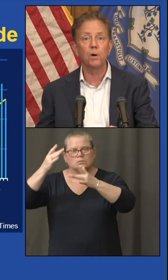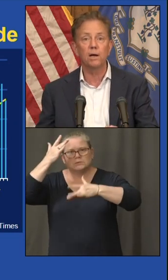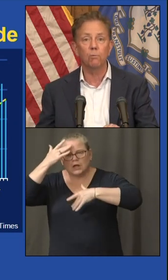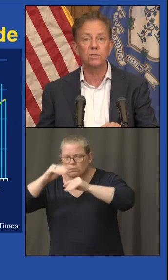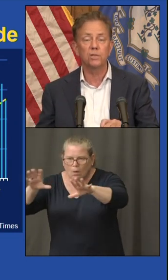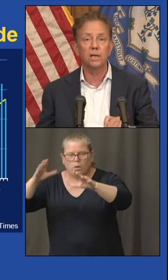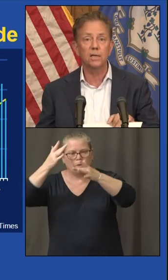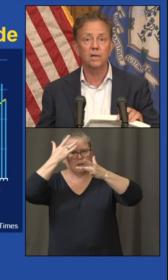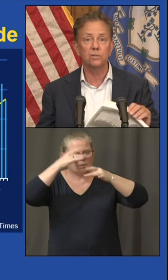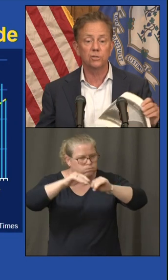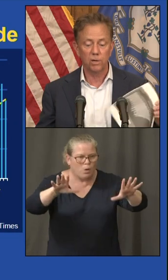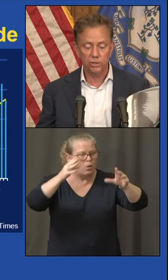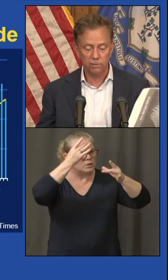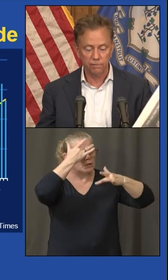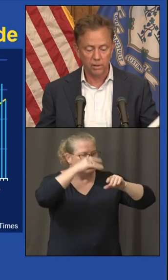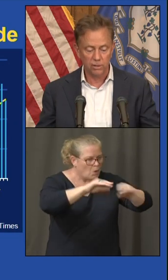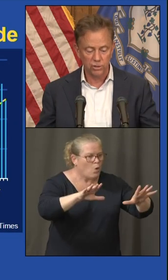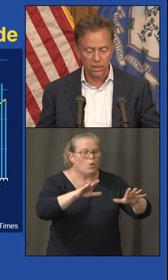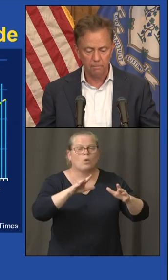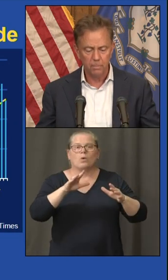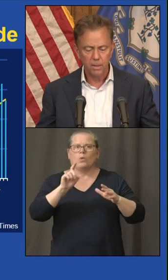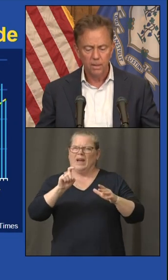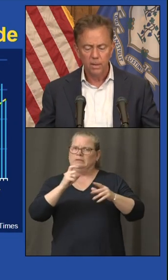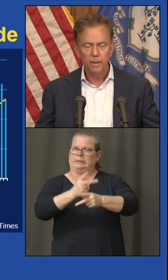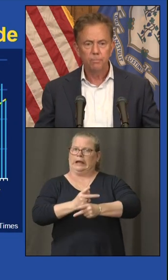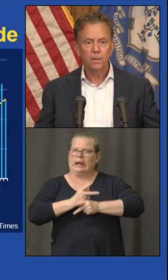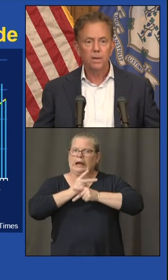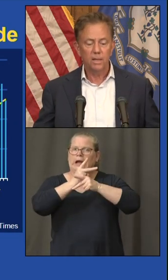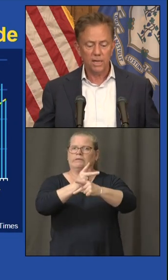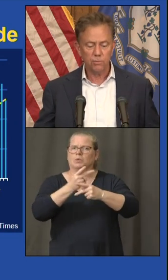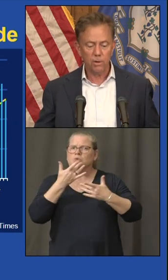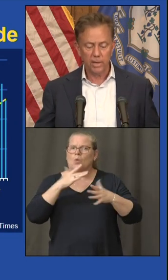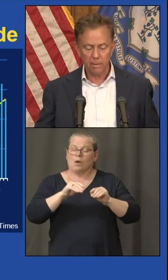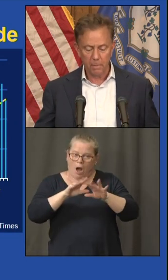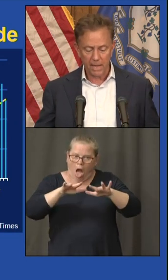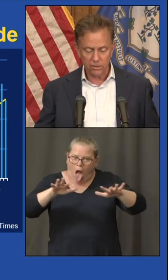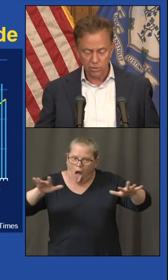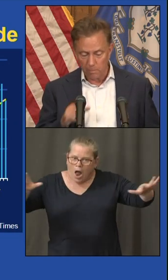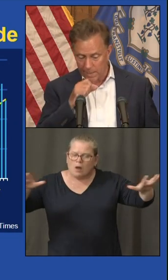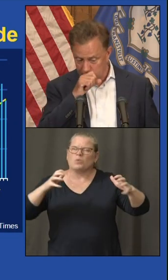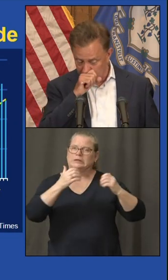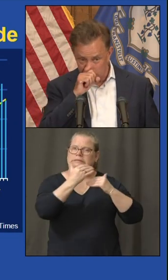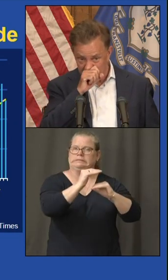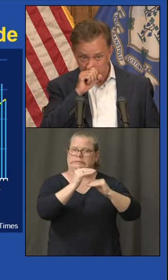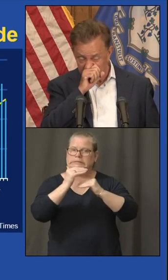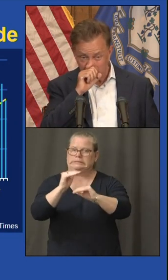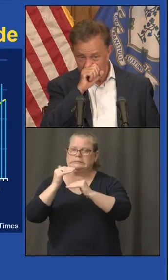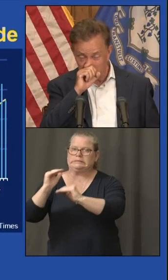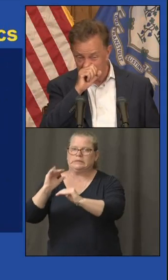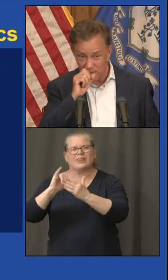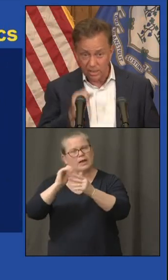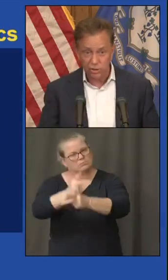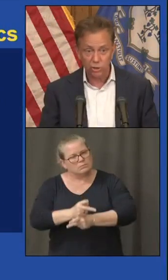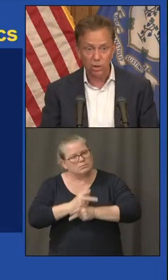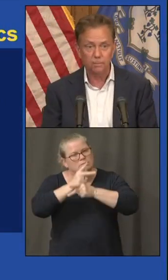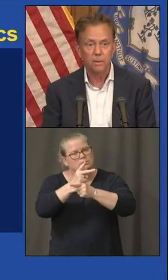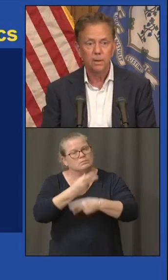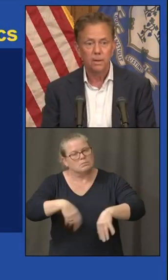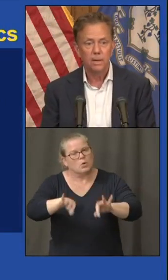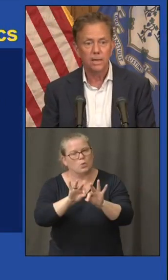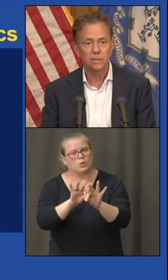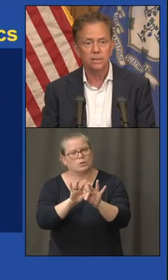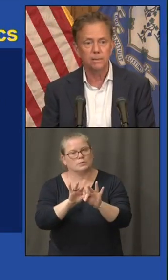the spread once that concentration flares up. And that's why we get back to the basics, which is the next